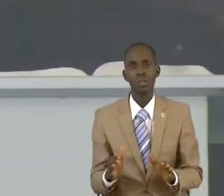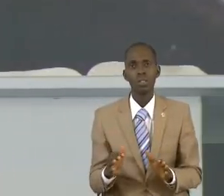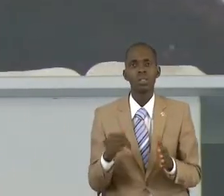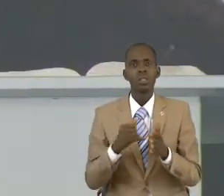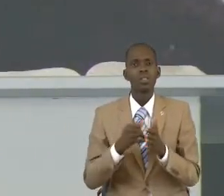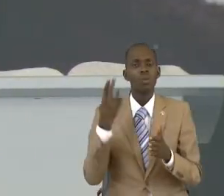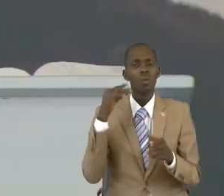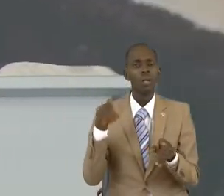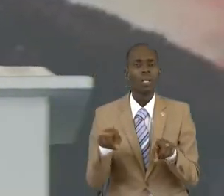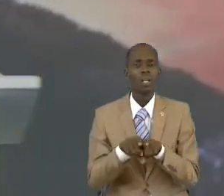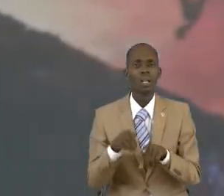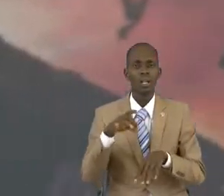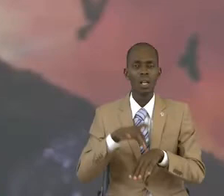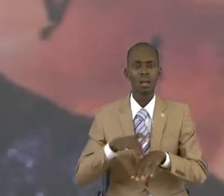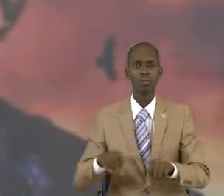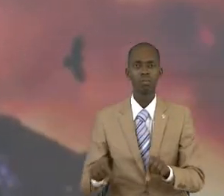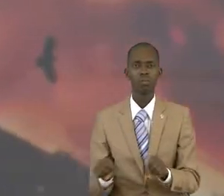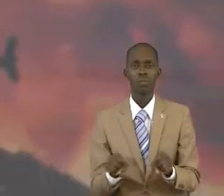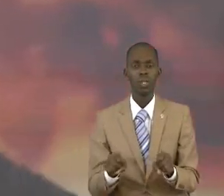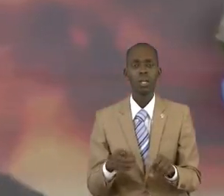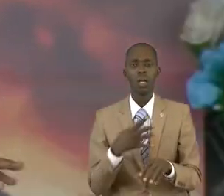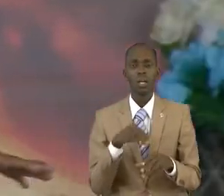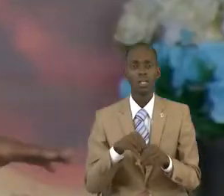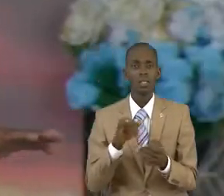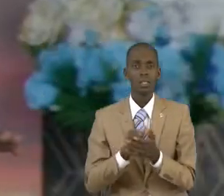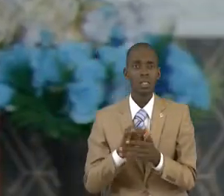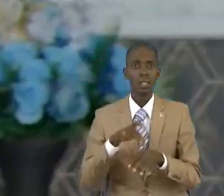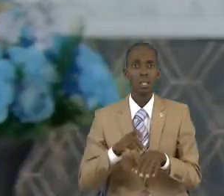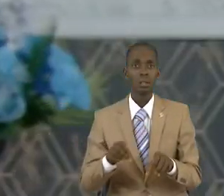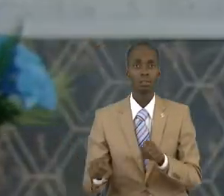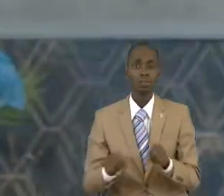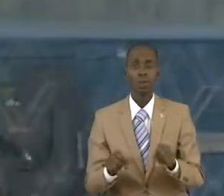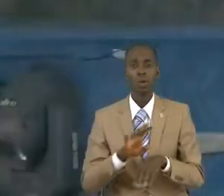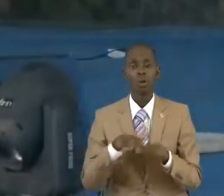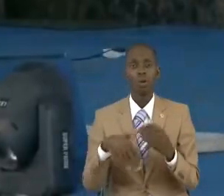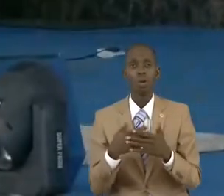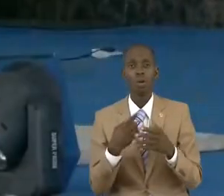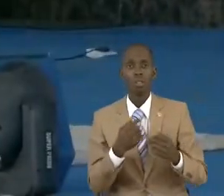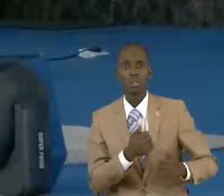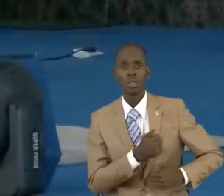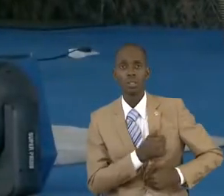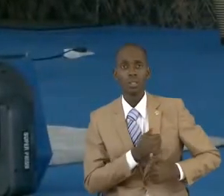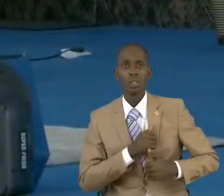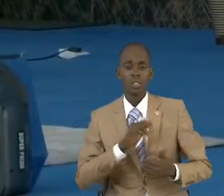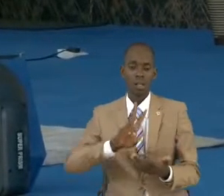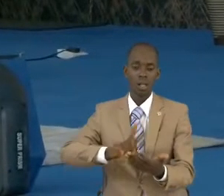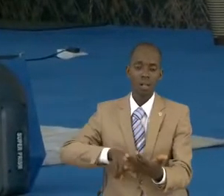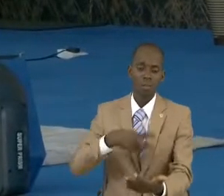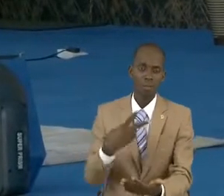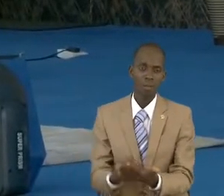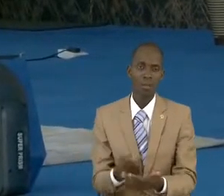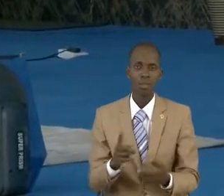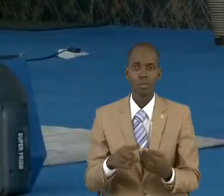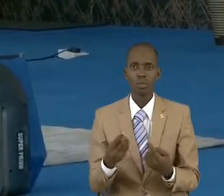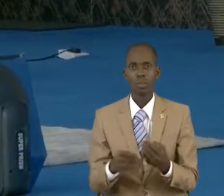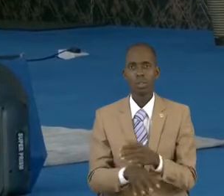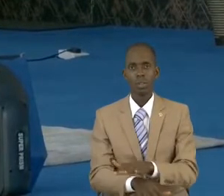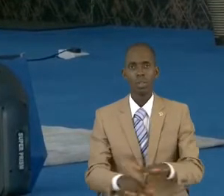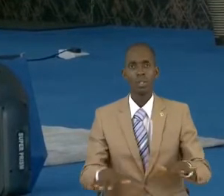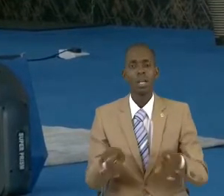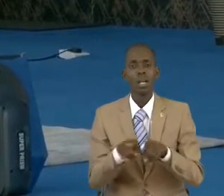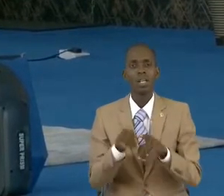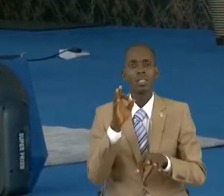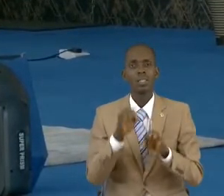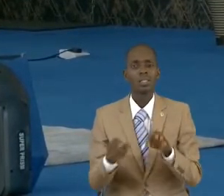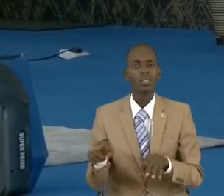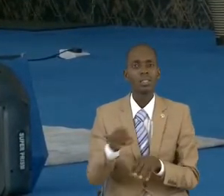earthquake. And with that earthquake, all those soldiers, they fell to the ground as if they were dead.